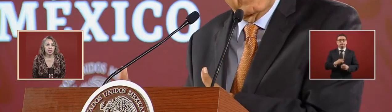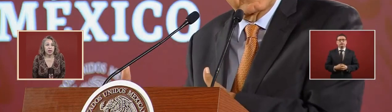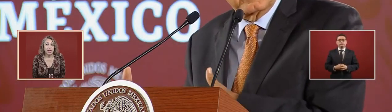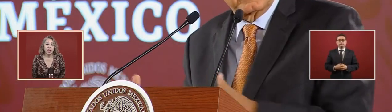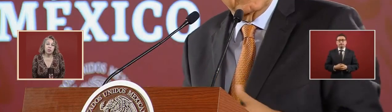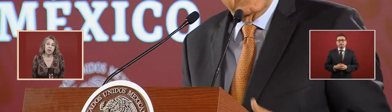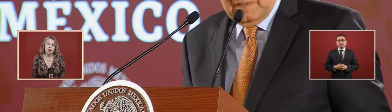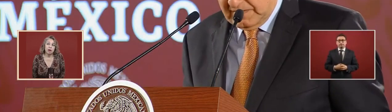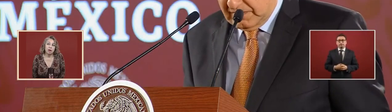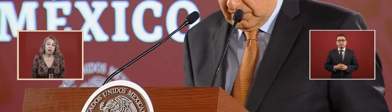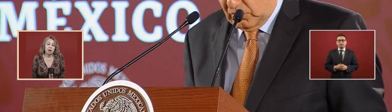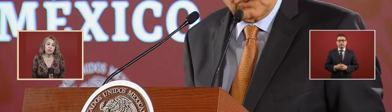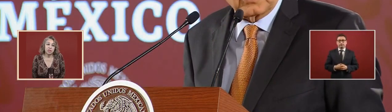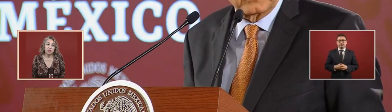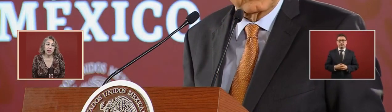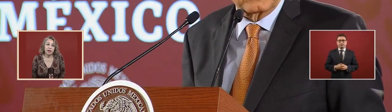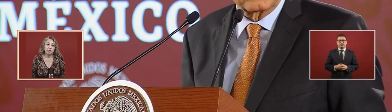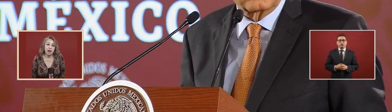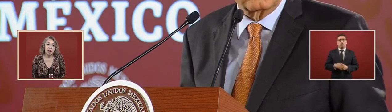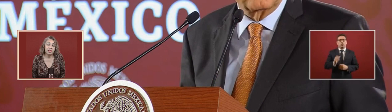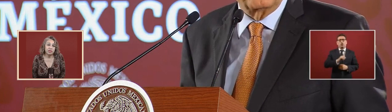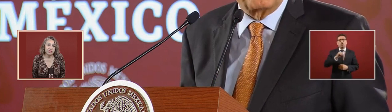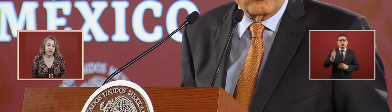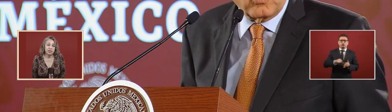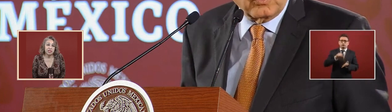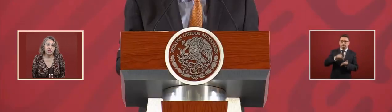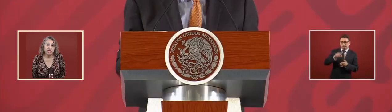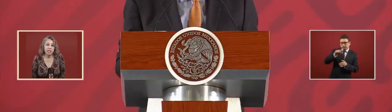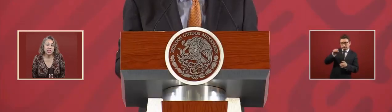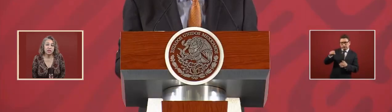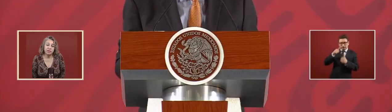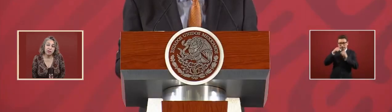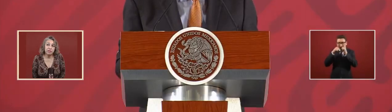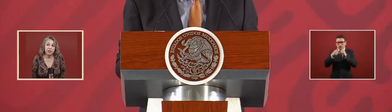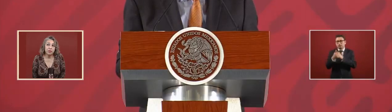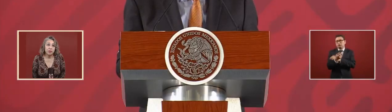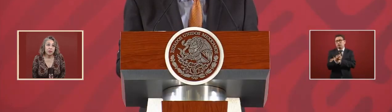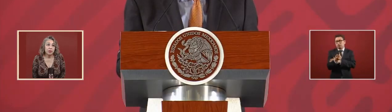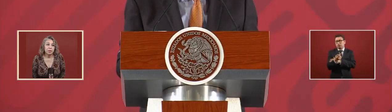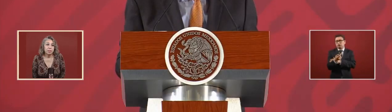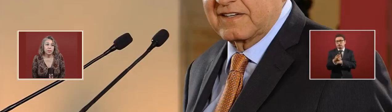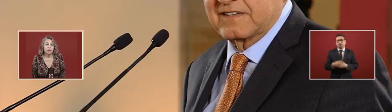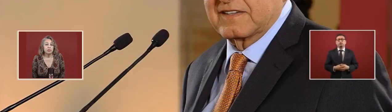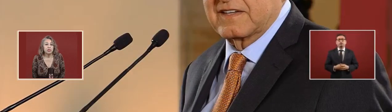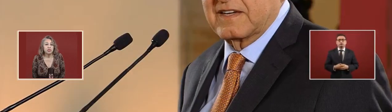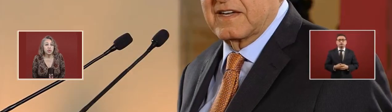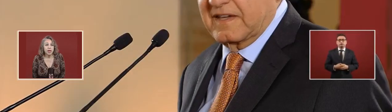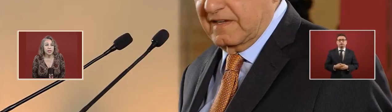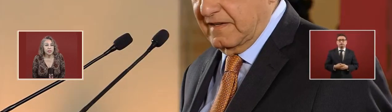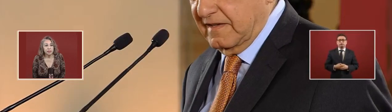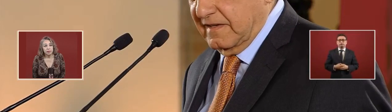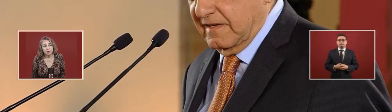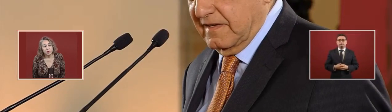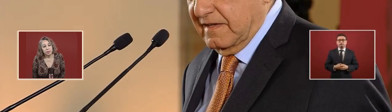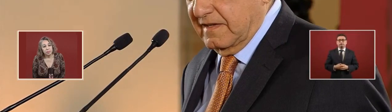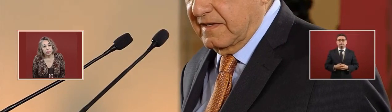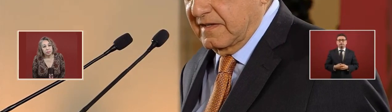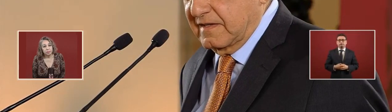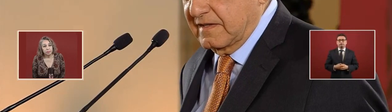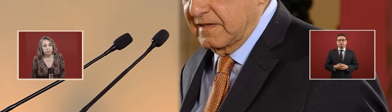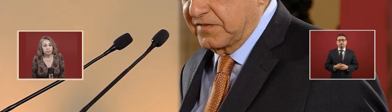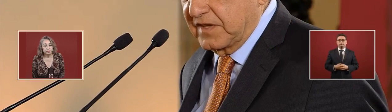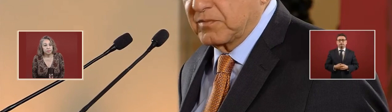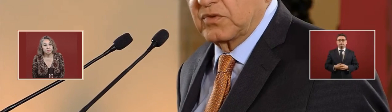infrastructure. And we also have other centers of attention, very few, to treat